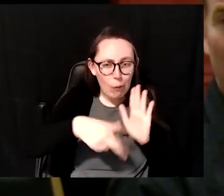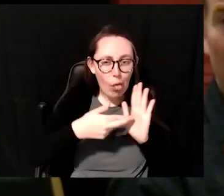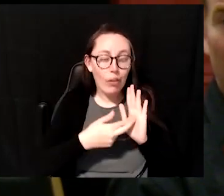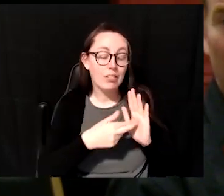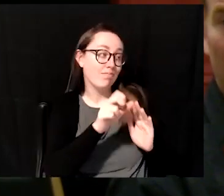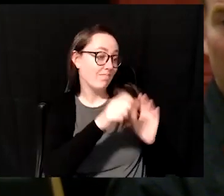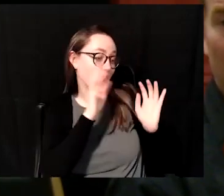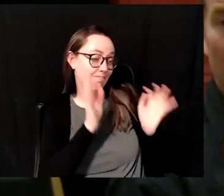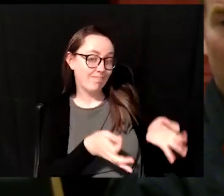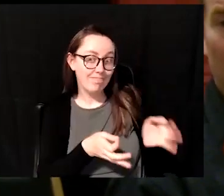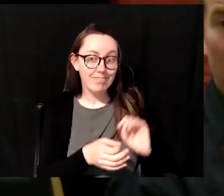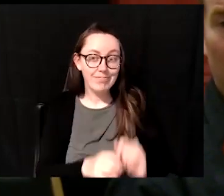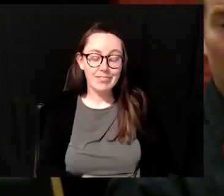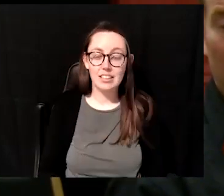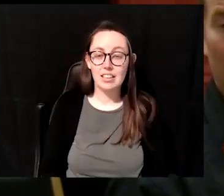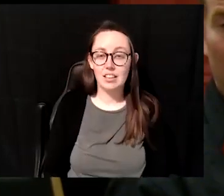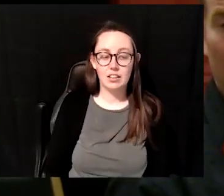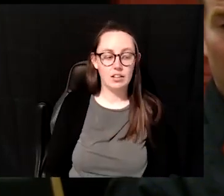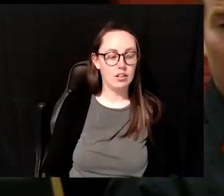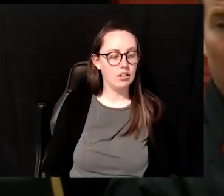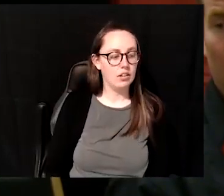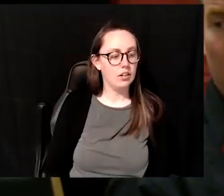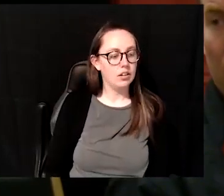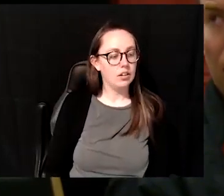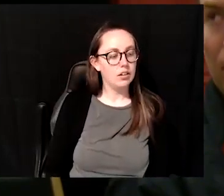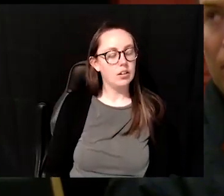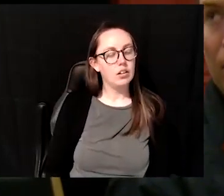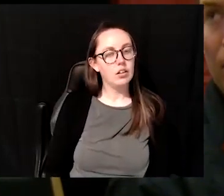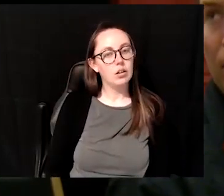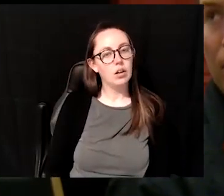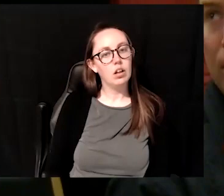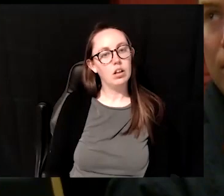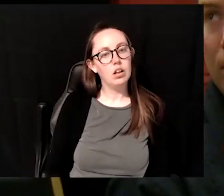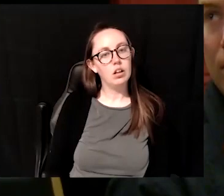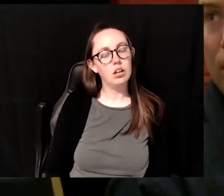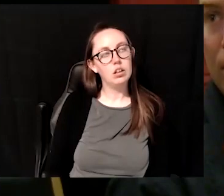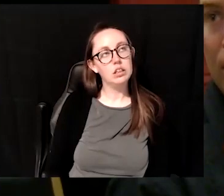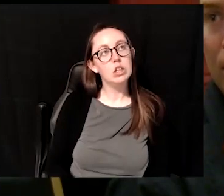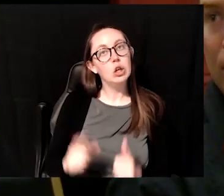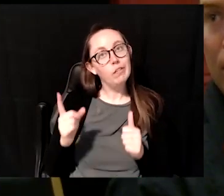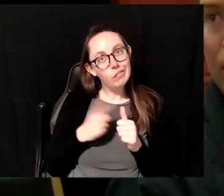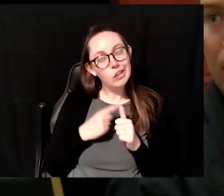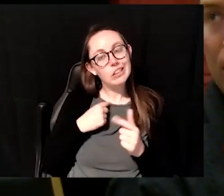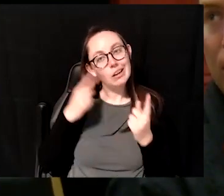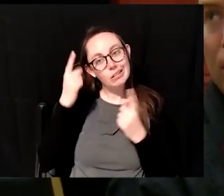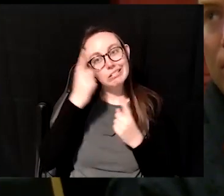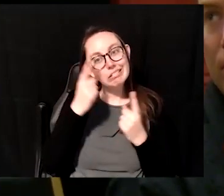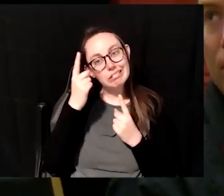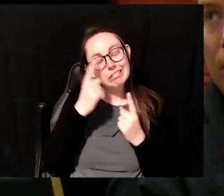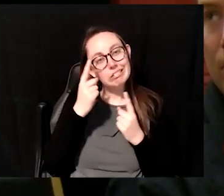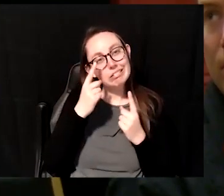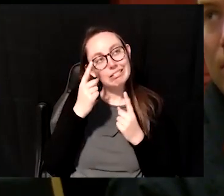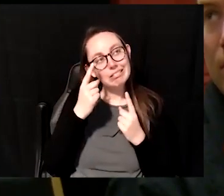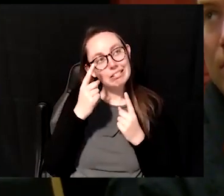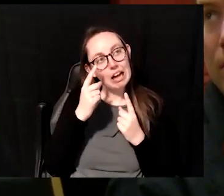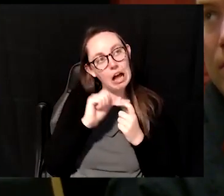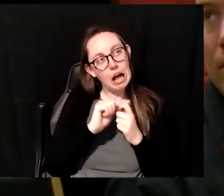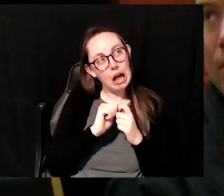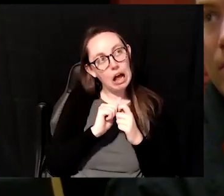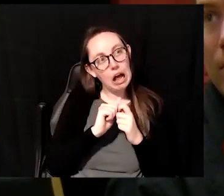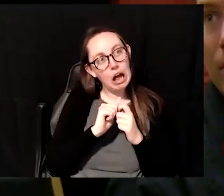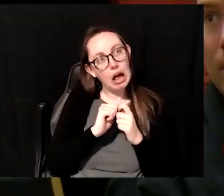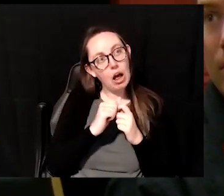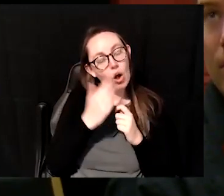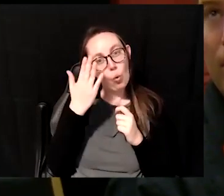wondering about I mean I was at first wondering why couldn't you just fund the three months in between three months um